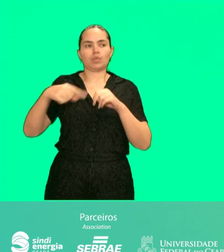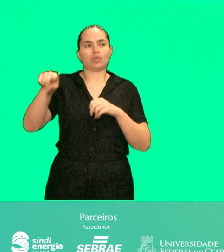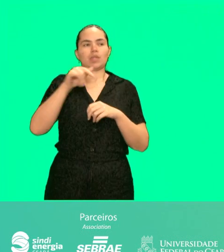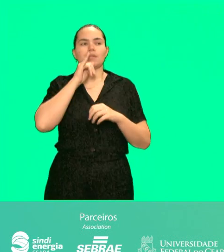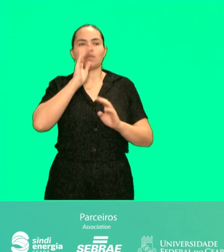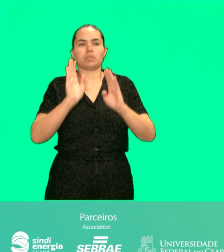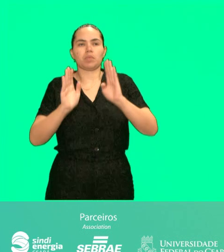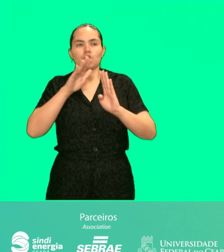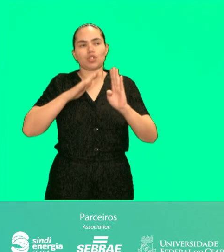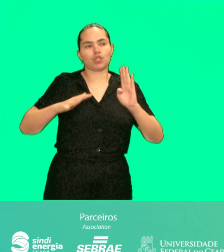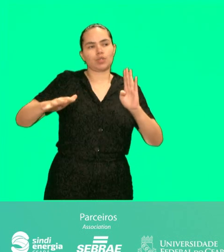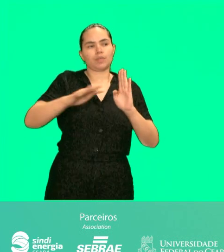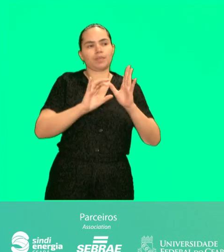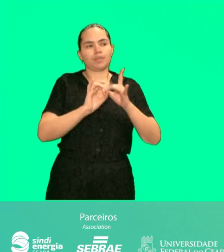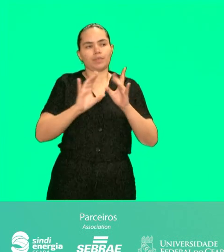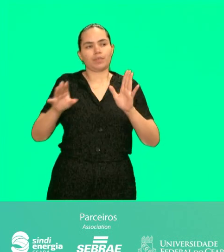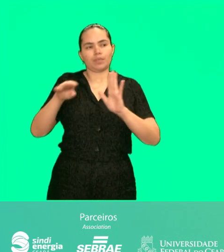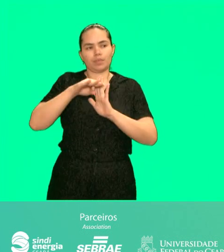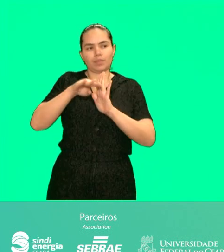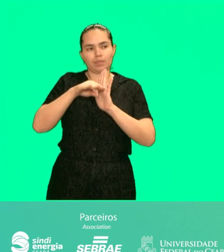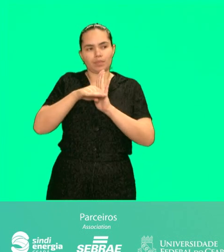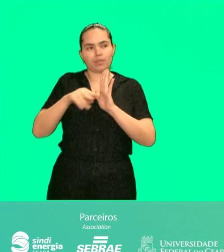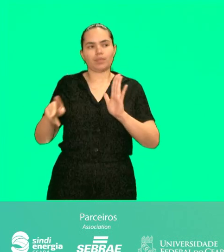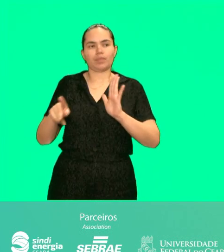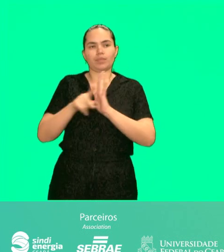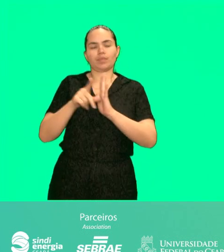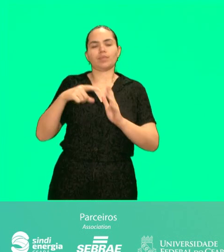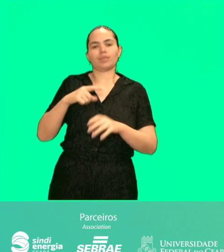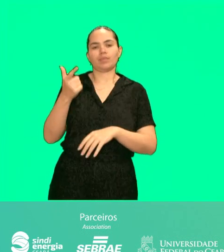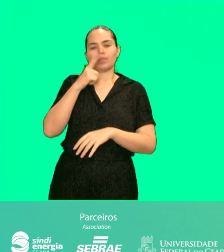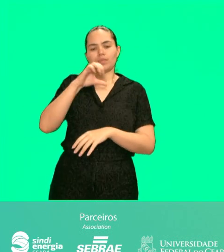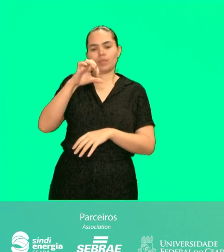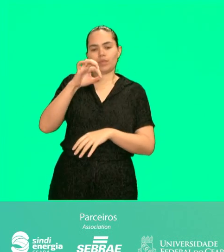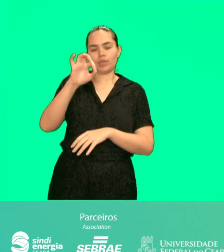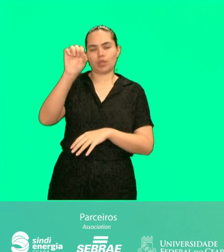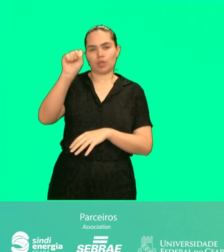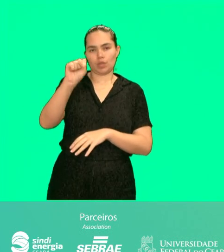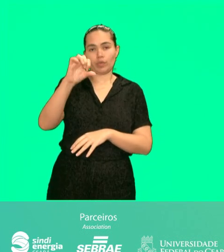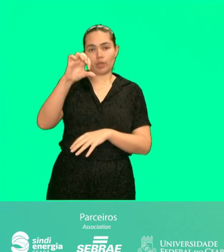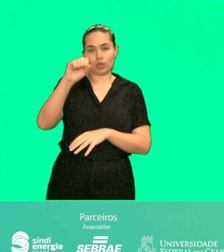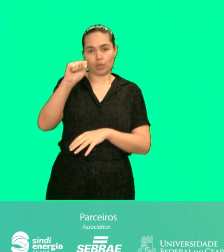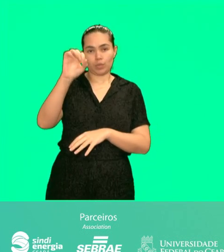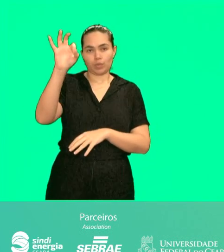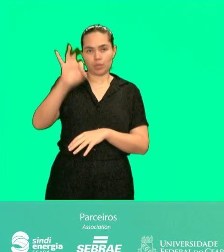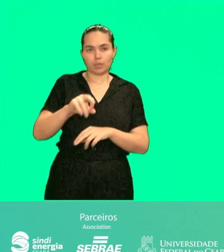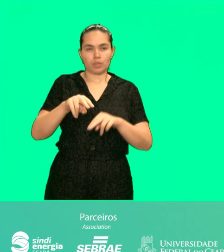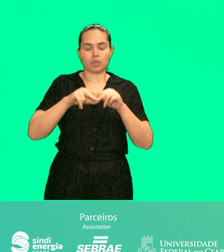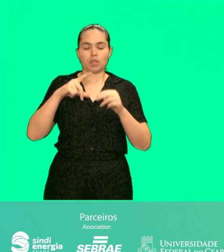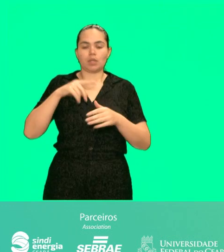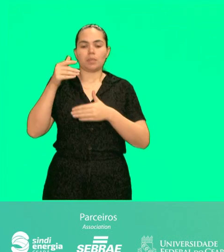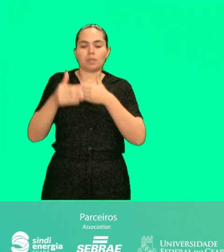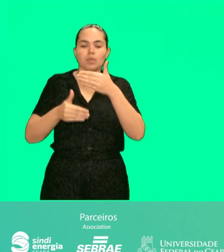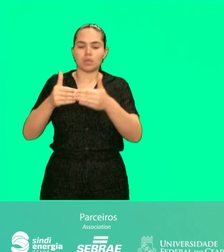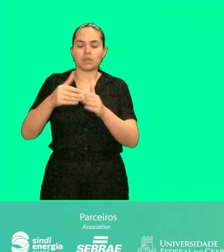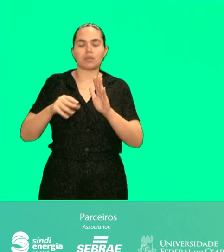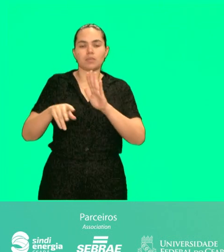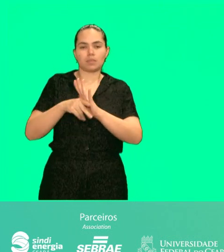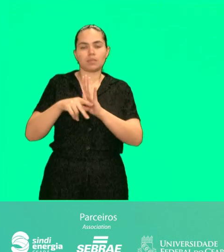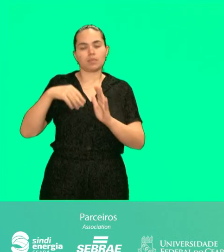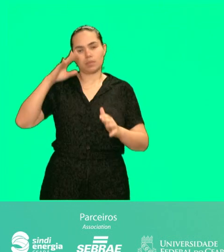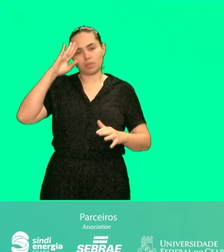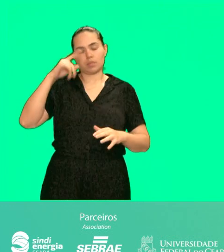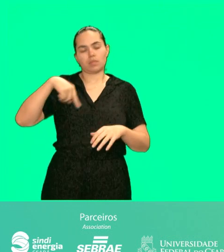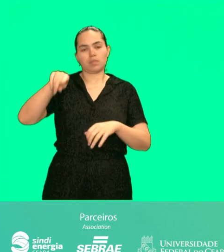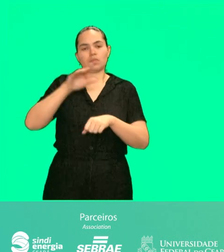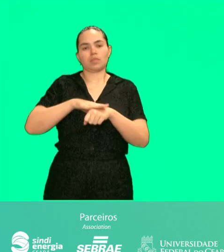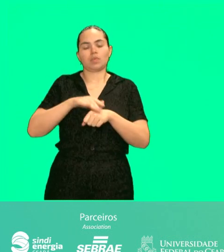média even de though you have an 98% average operacional of operation de of 98%, 98%. né? Esse processo This também process que ocorre a